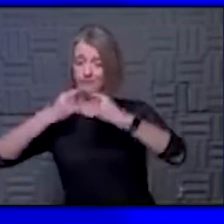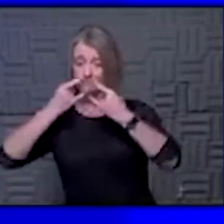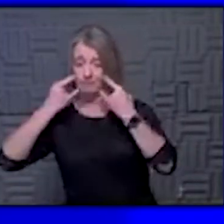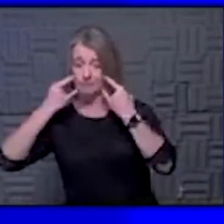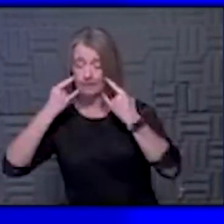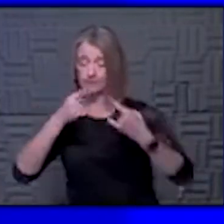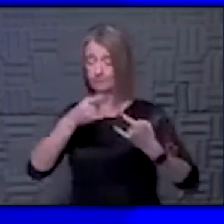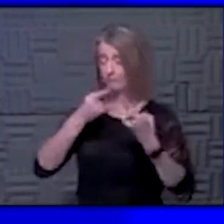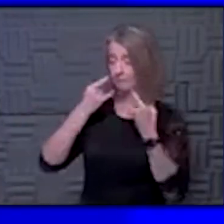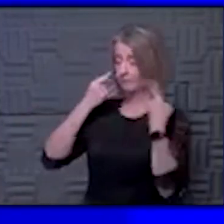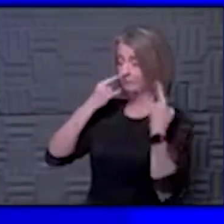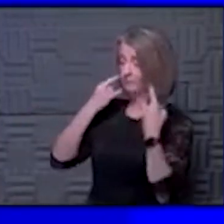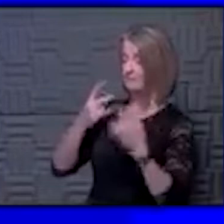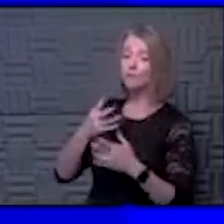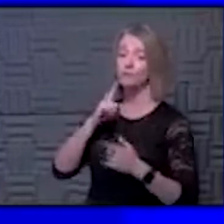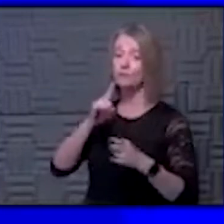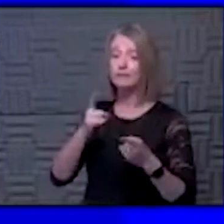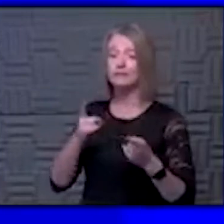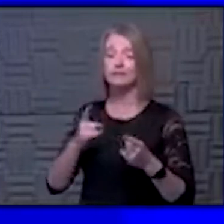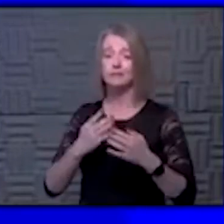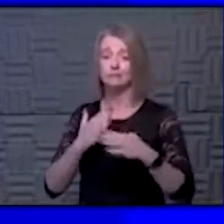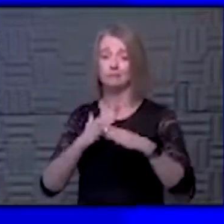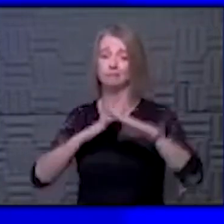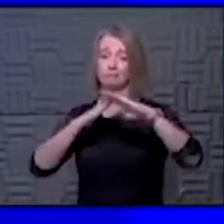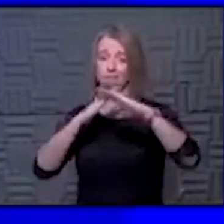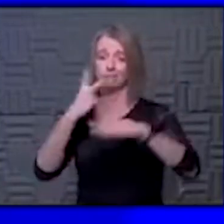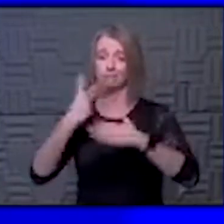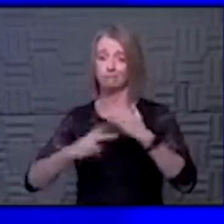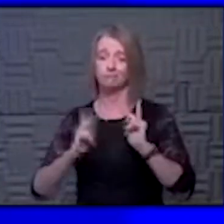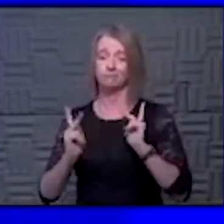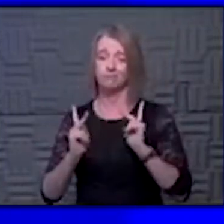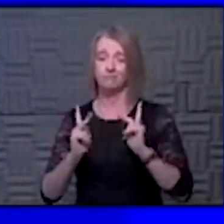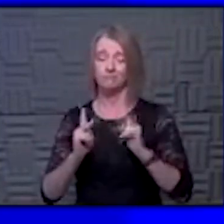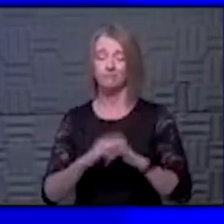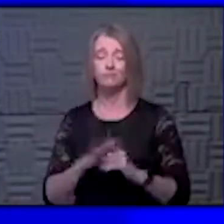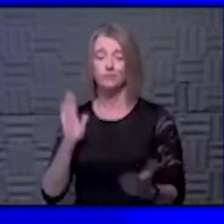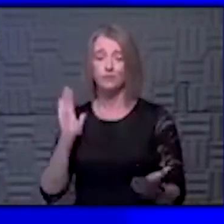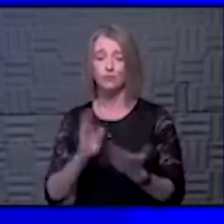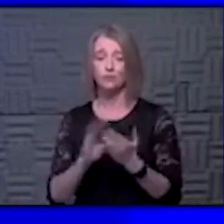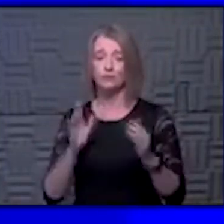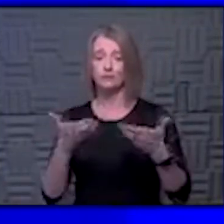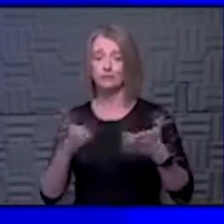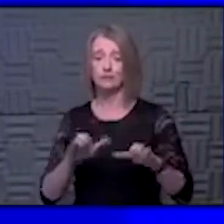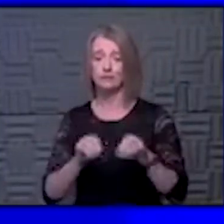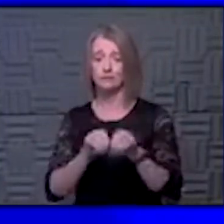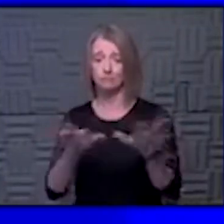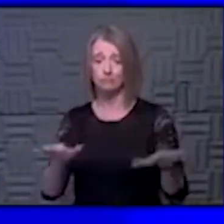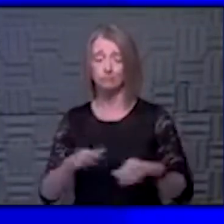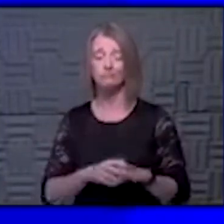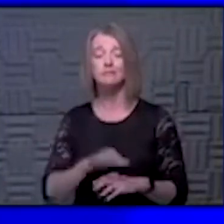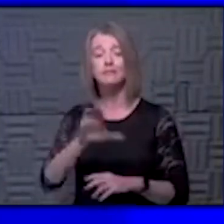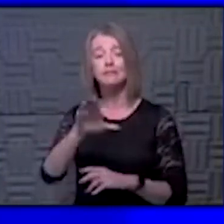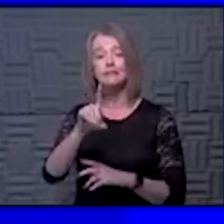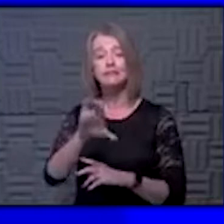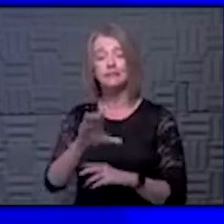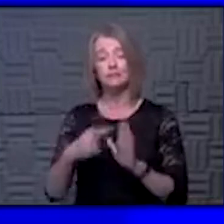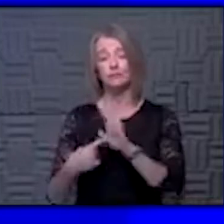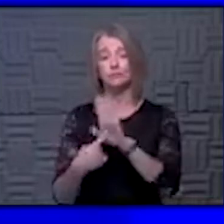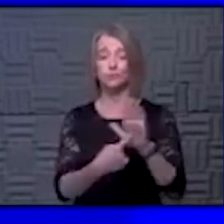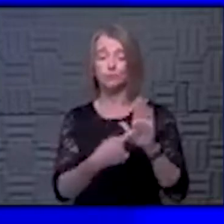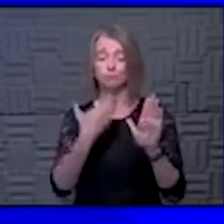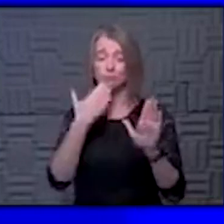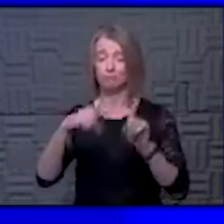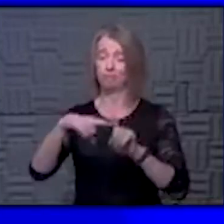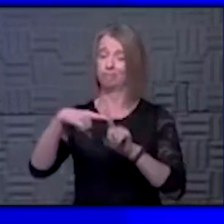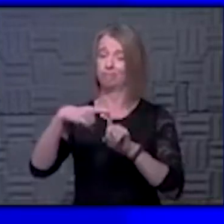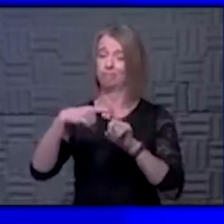mask, that decreases the chance of spread as well. So I think it's good that the CDC has come out and showed that, because there are also,